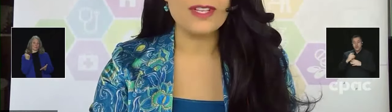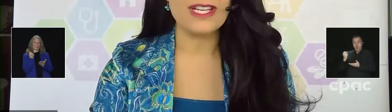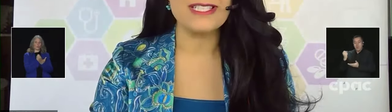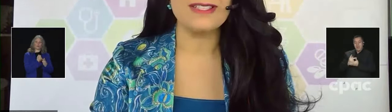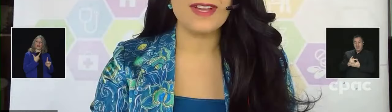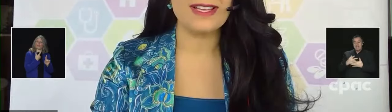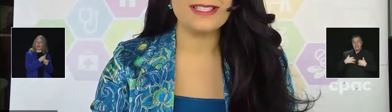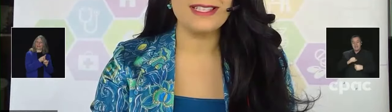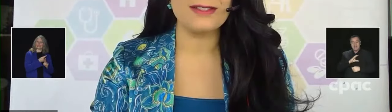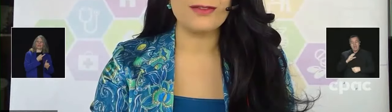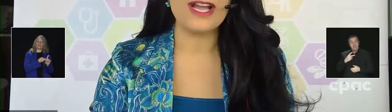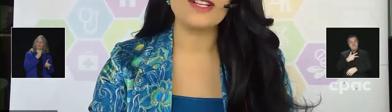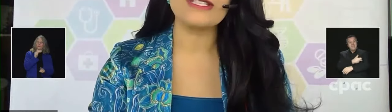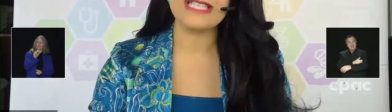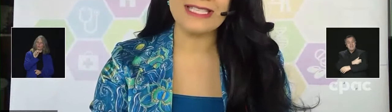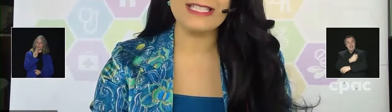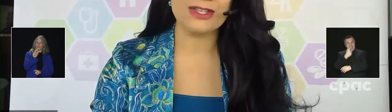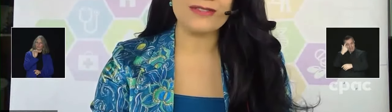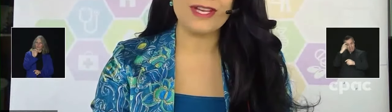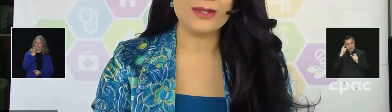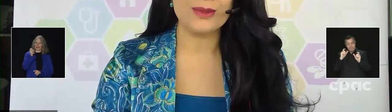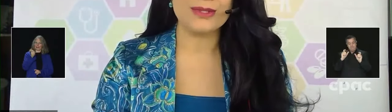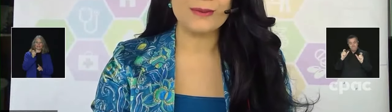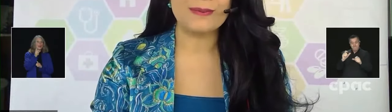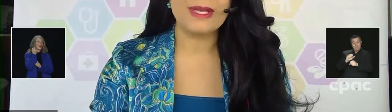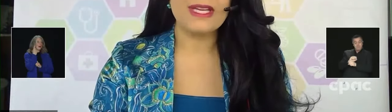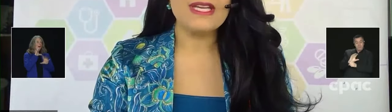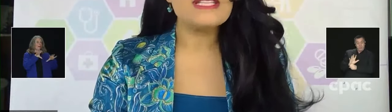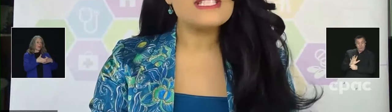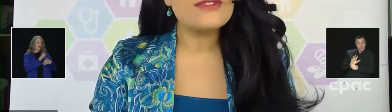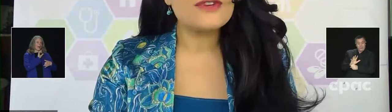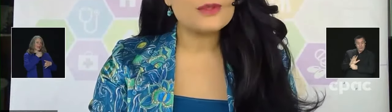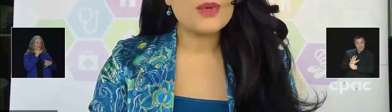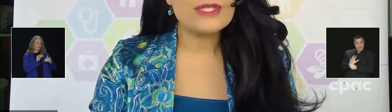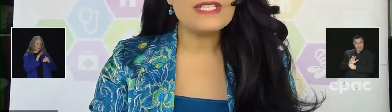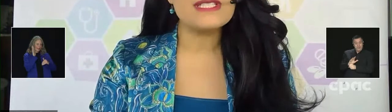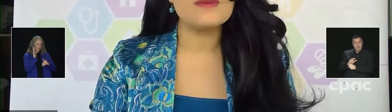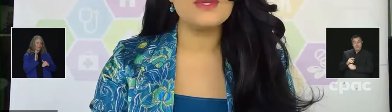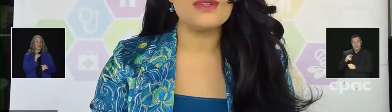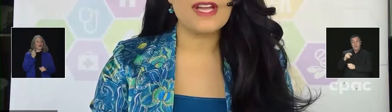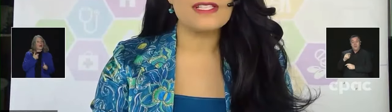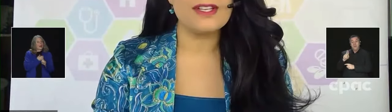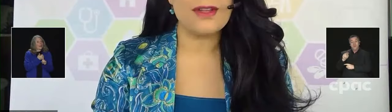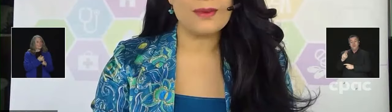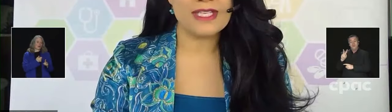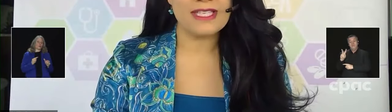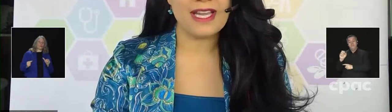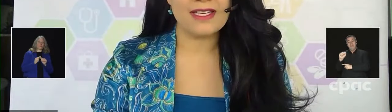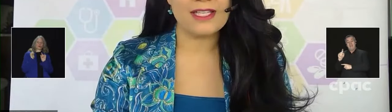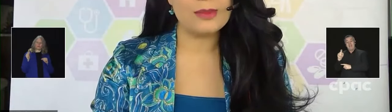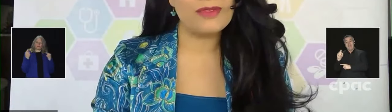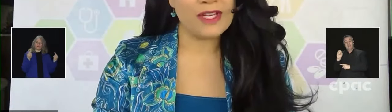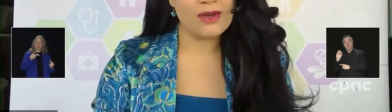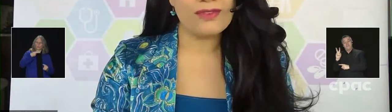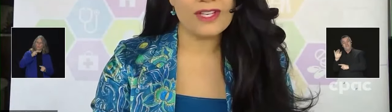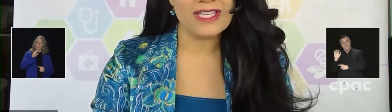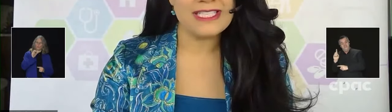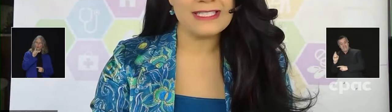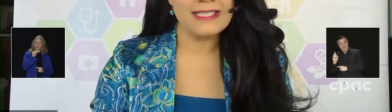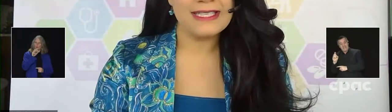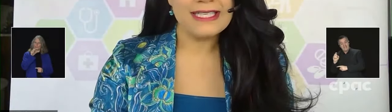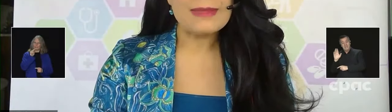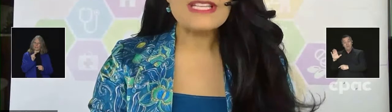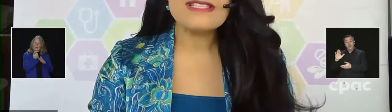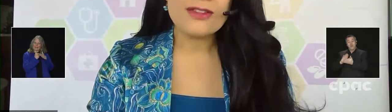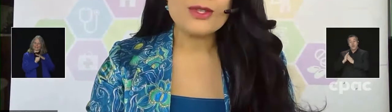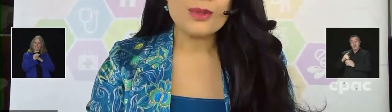Nuvaxovid COVID-19 vaccine for adults 18 years of age and older. This is the first protein subunit vaccine authorized in Canada to prevent